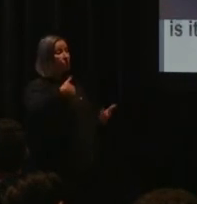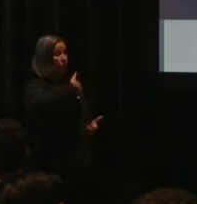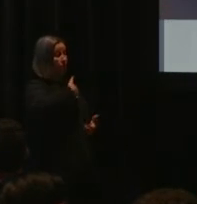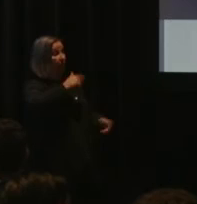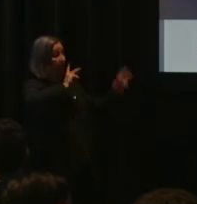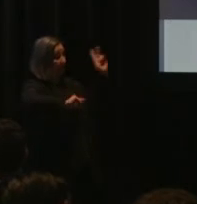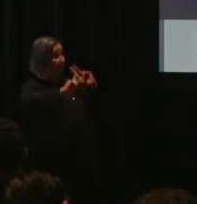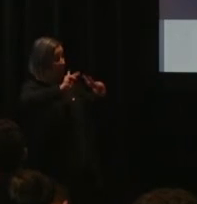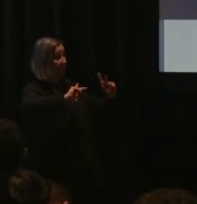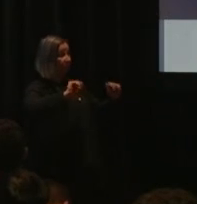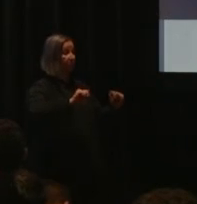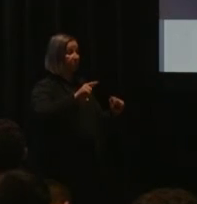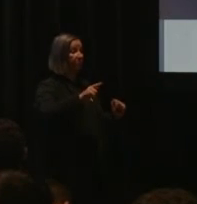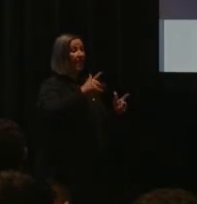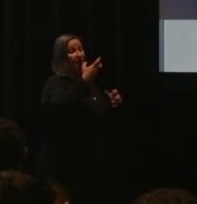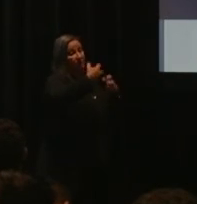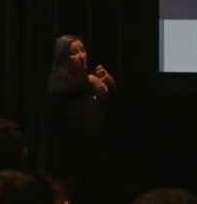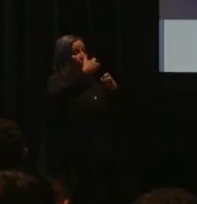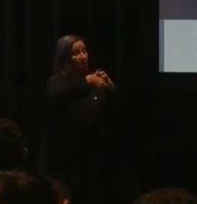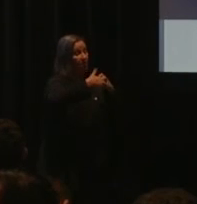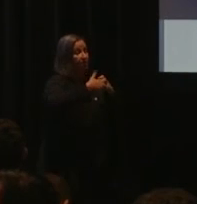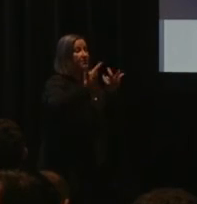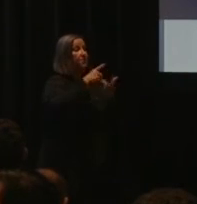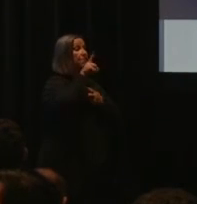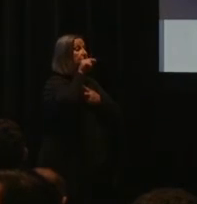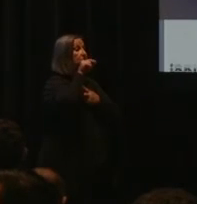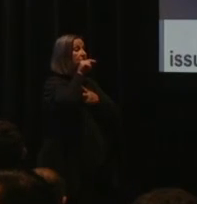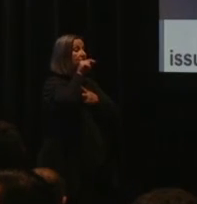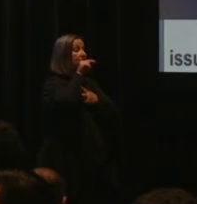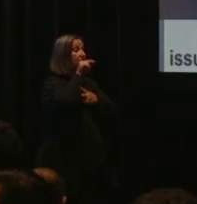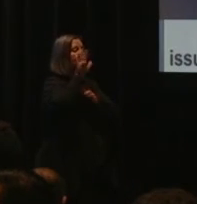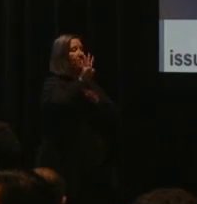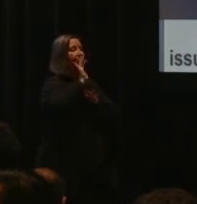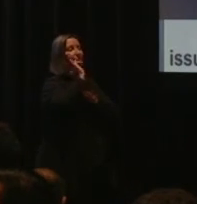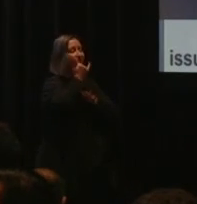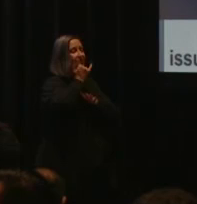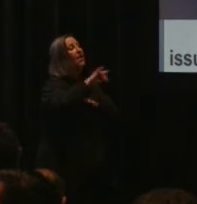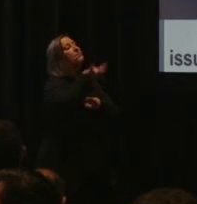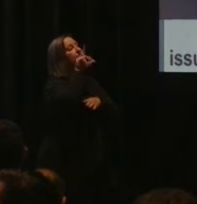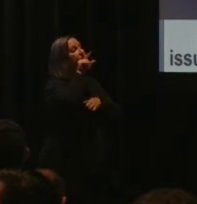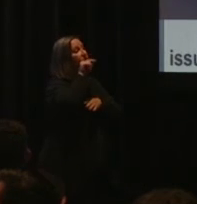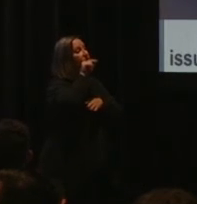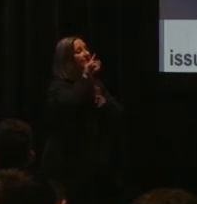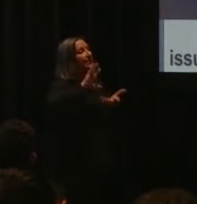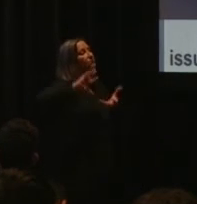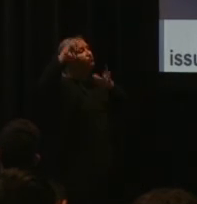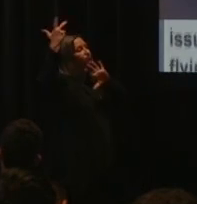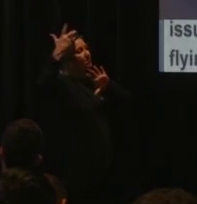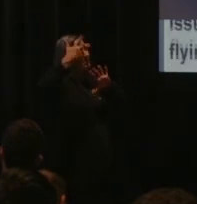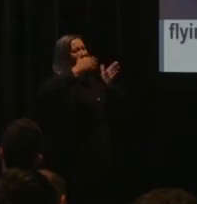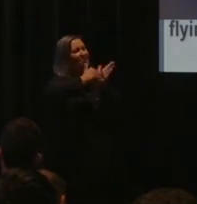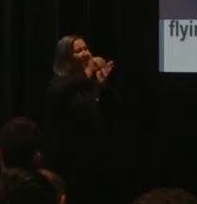have issues like navigational issues. Our songbirds are disrupted in where they're flying. Thousands of them die